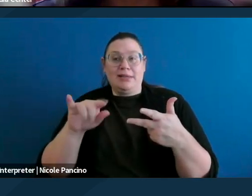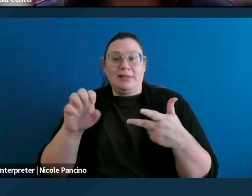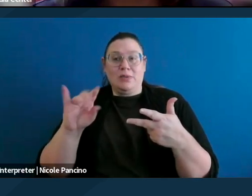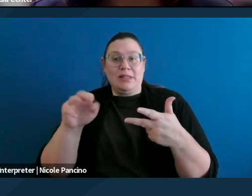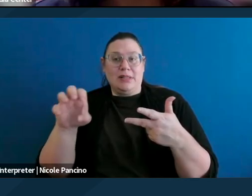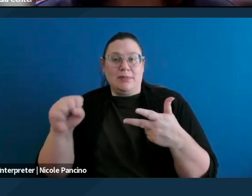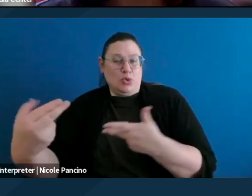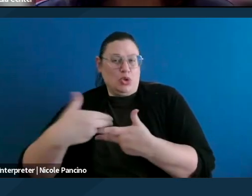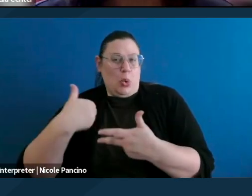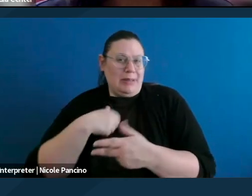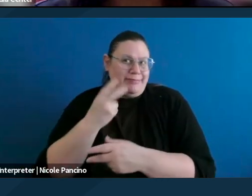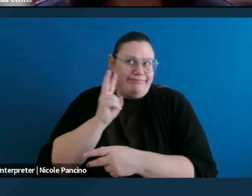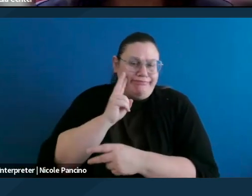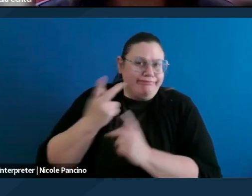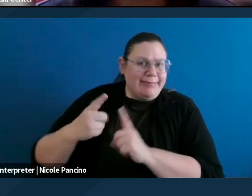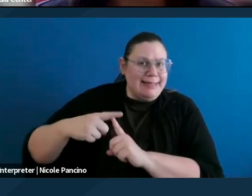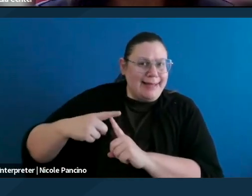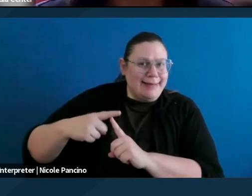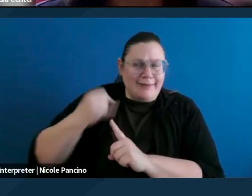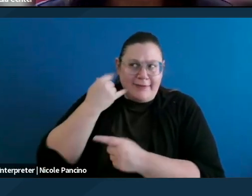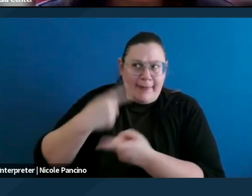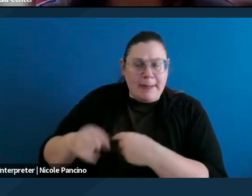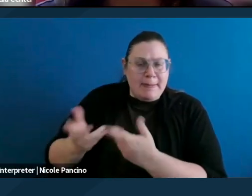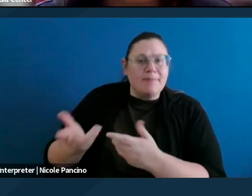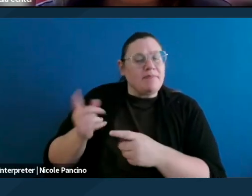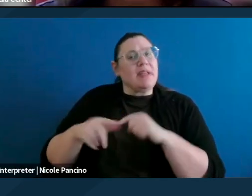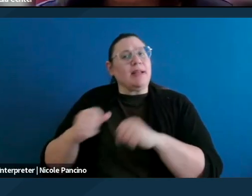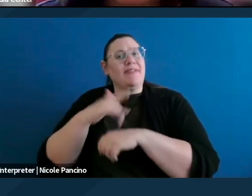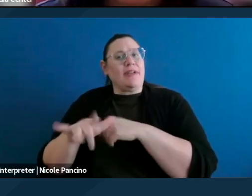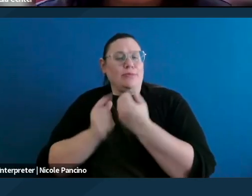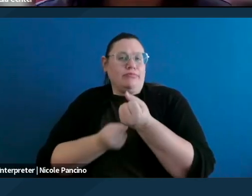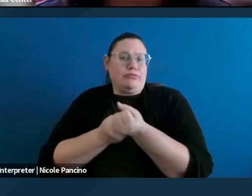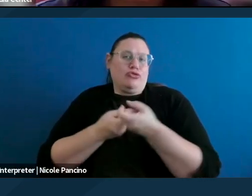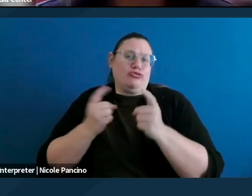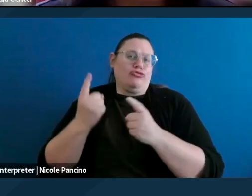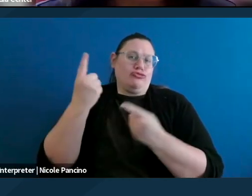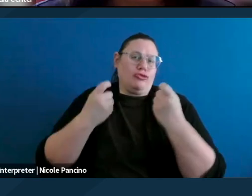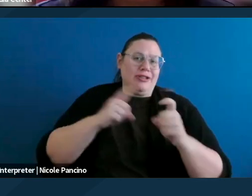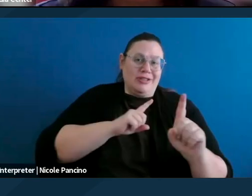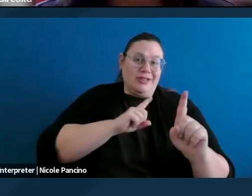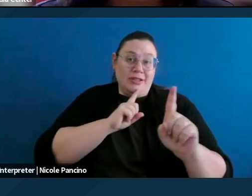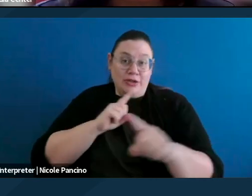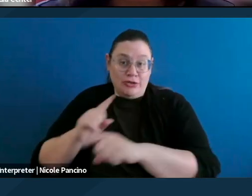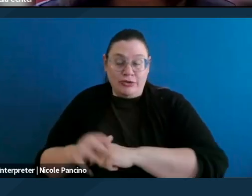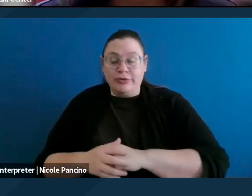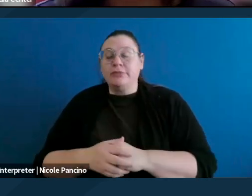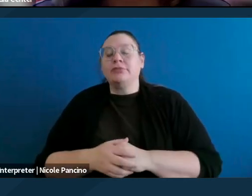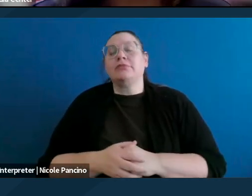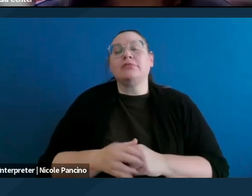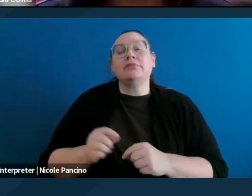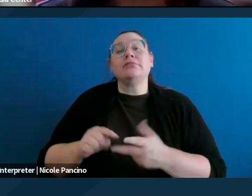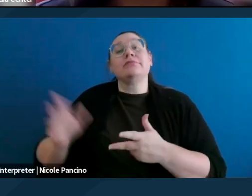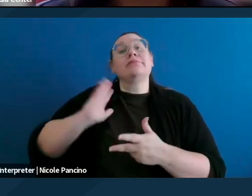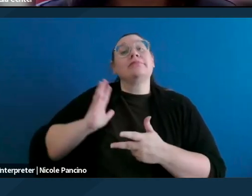tentative, and she can be available for supporting us during the question and answer. She's the former